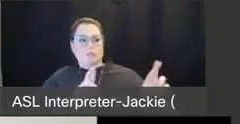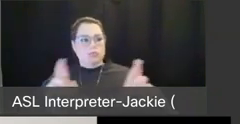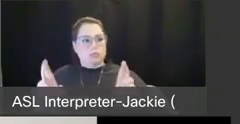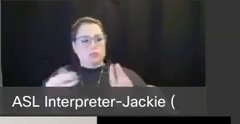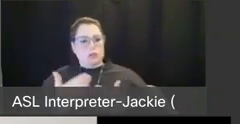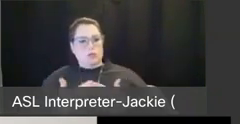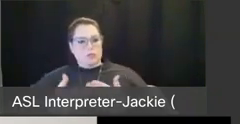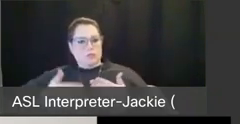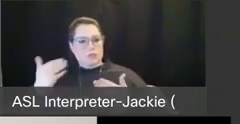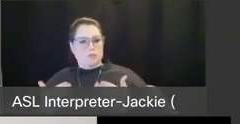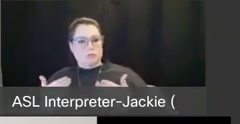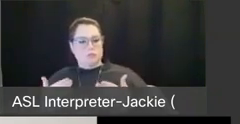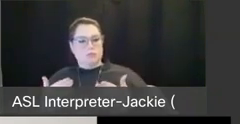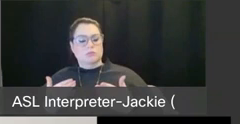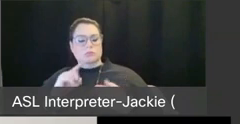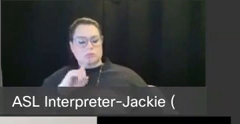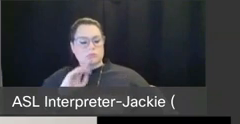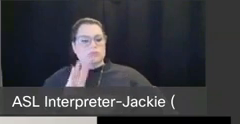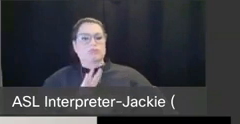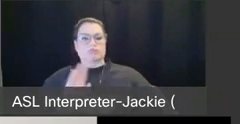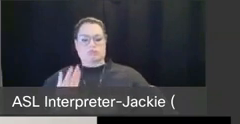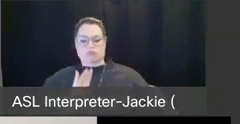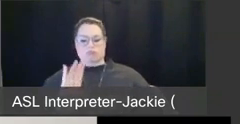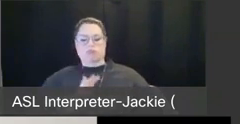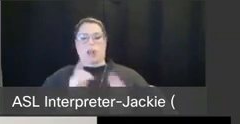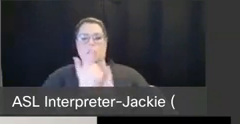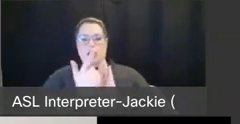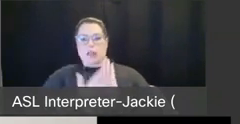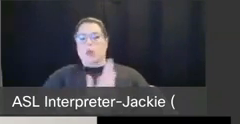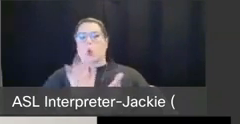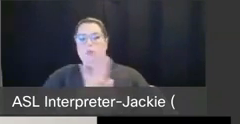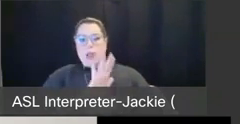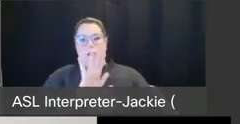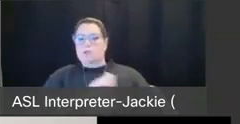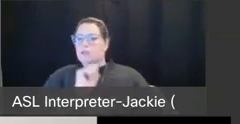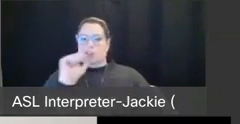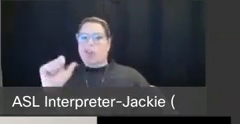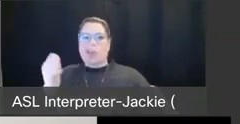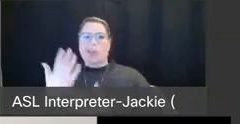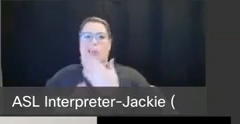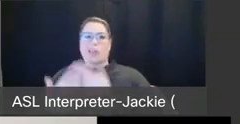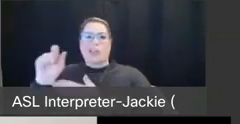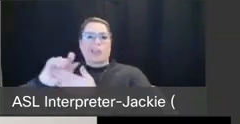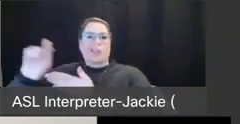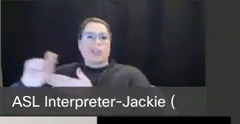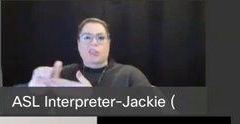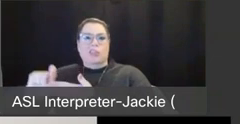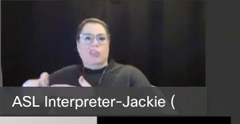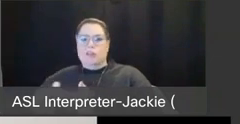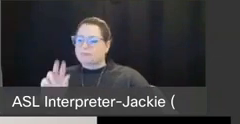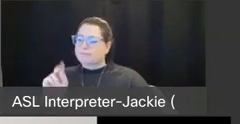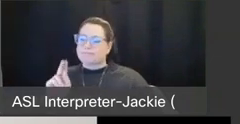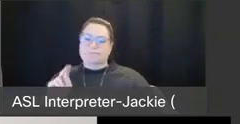that's an actual document and not something that is just put together by hand on the spot.